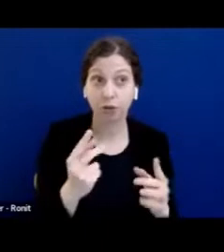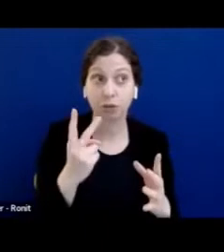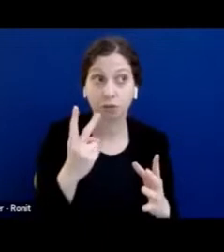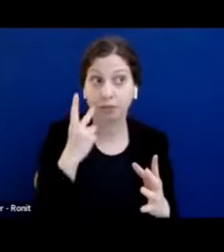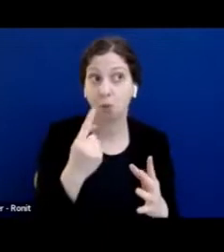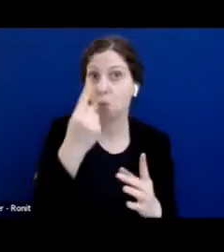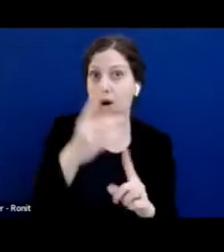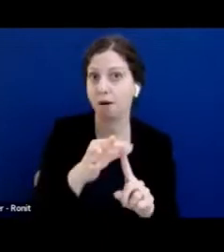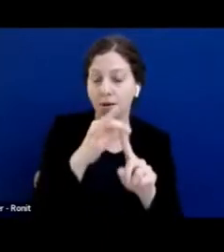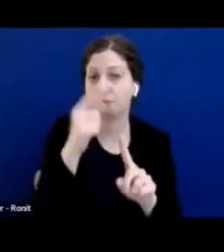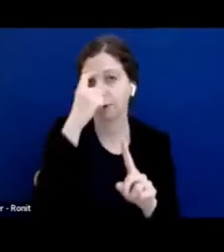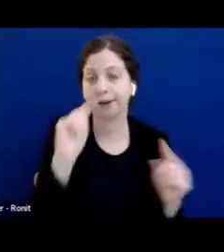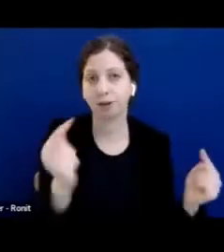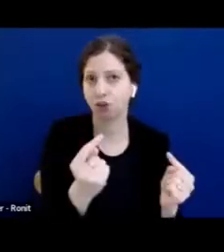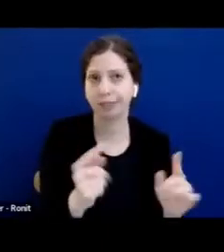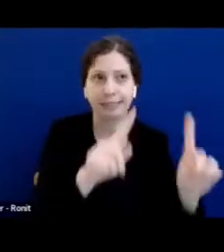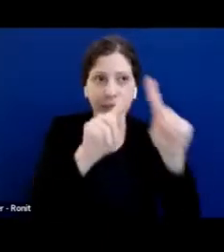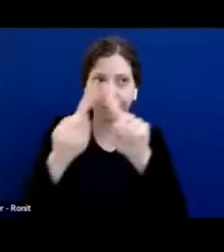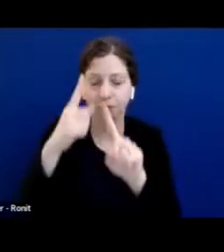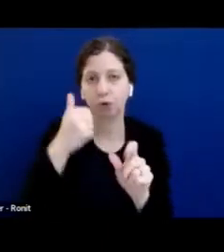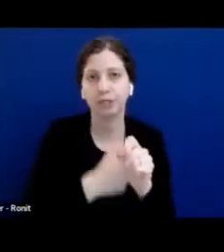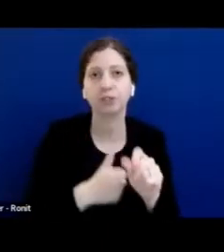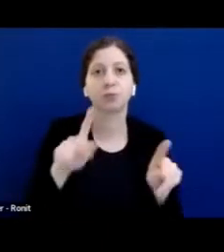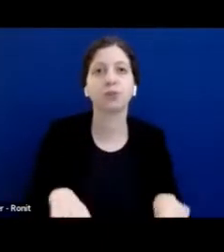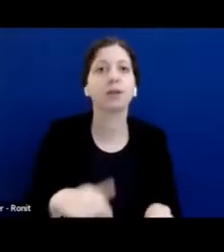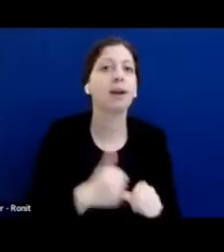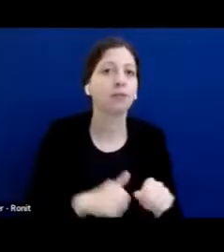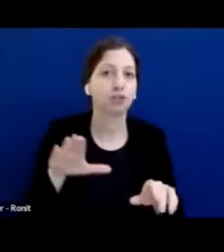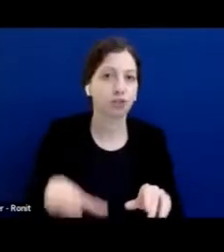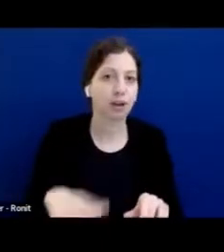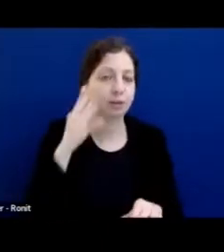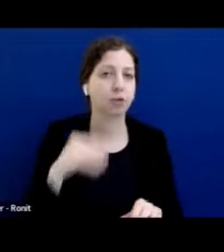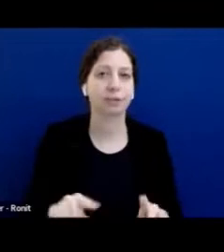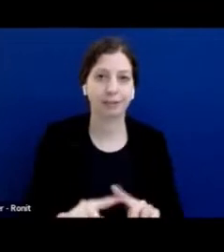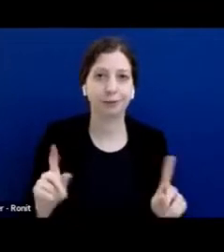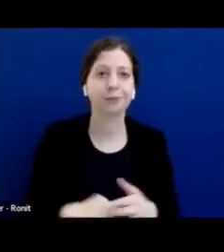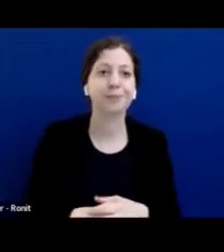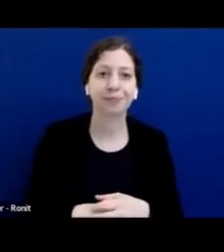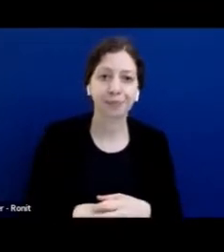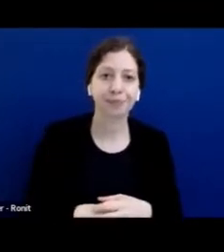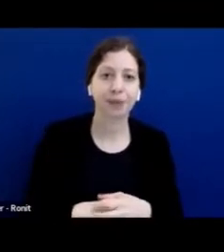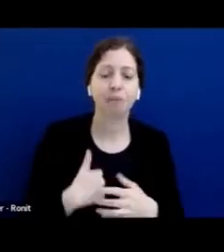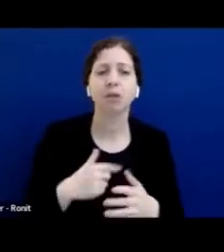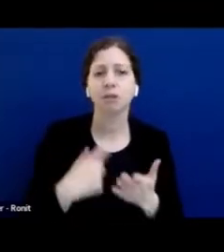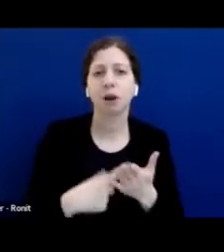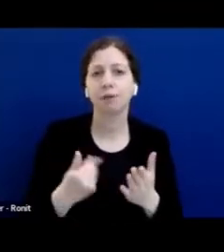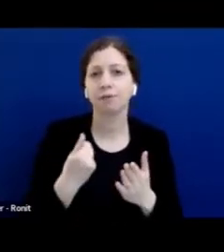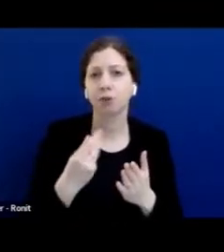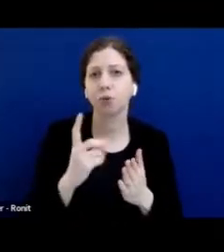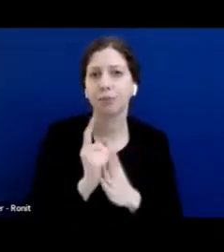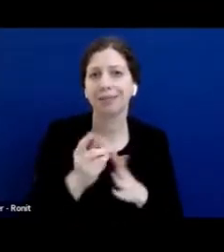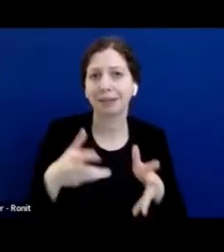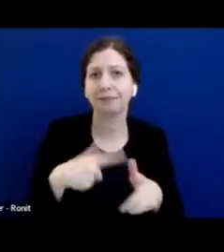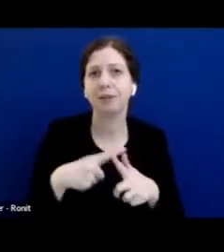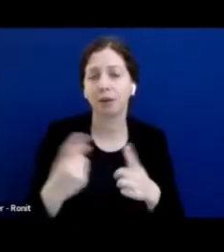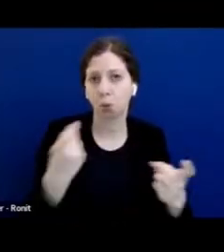injury. And every child has experiences a little bit different. And when we think about this, and I'm just going to talk for a couple more minutes and then we'll get some questions, and I'll